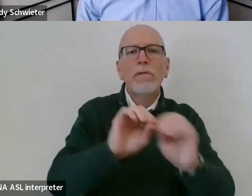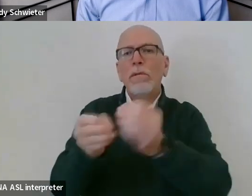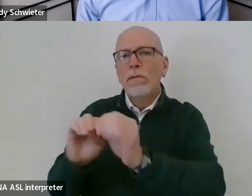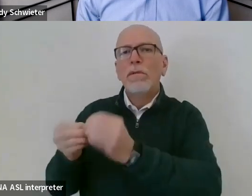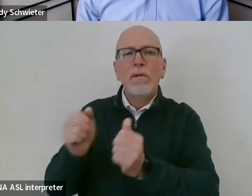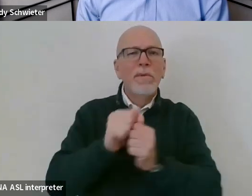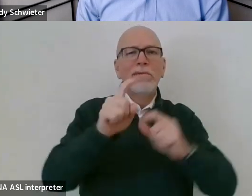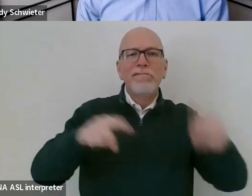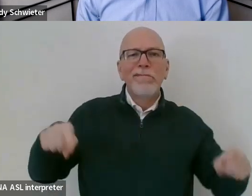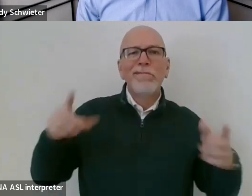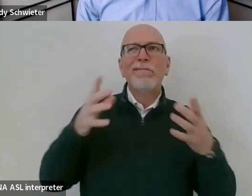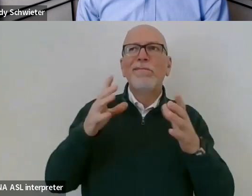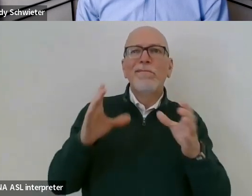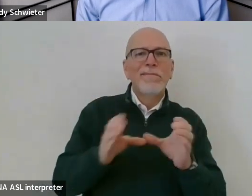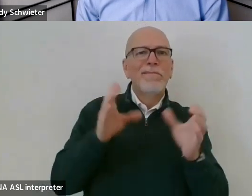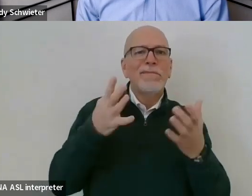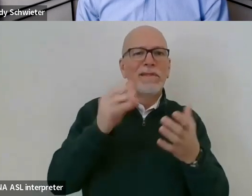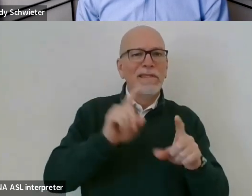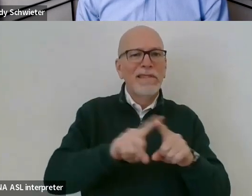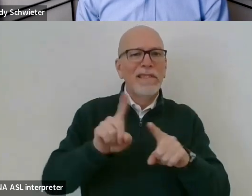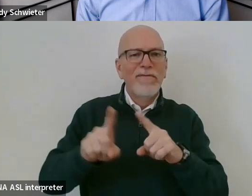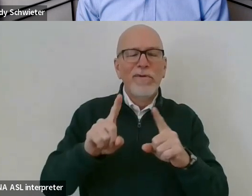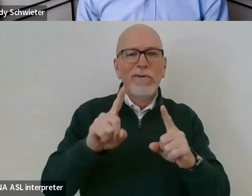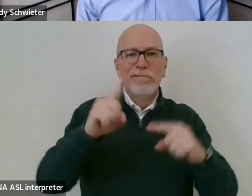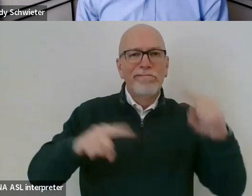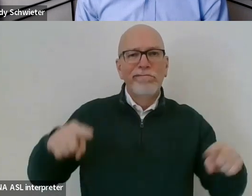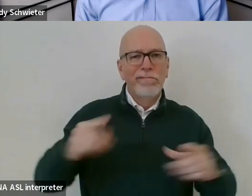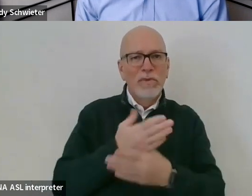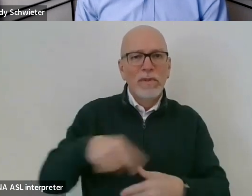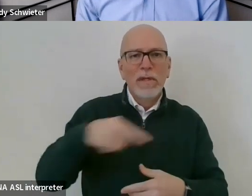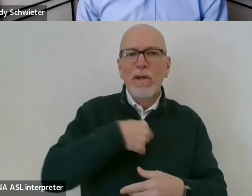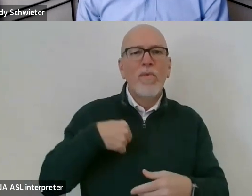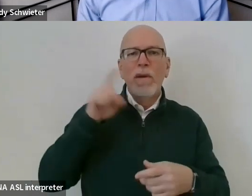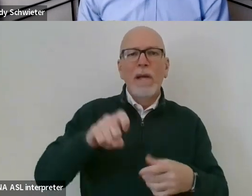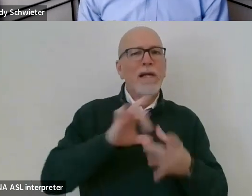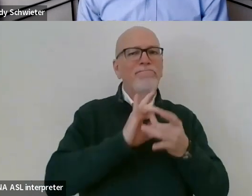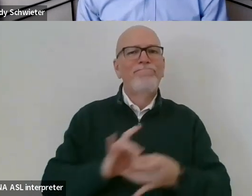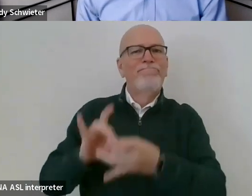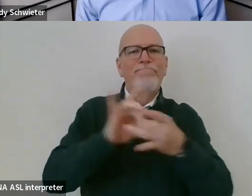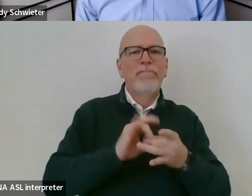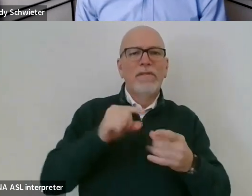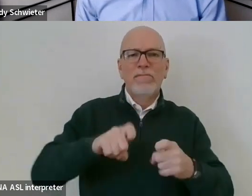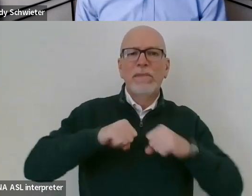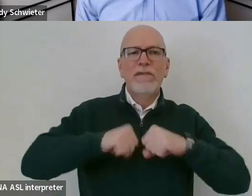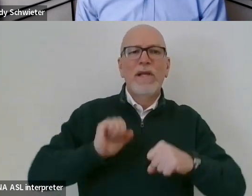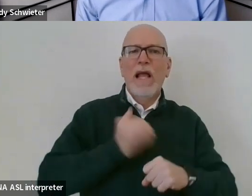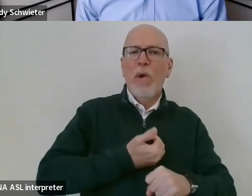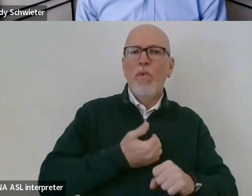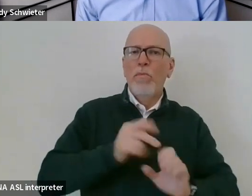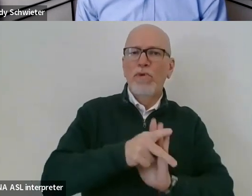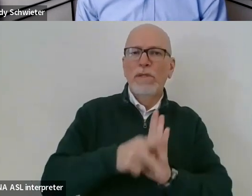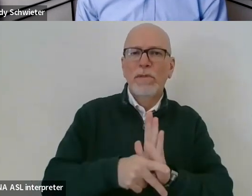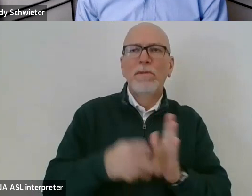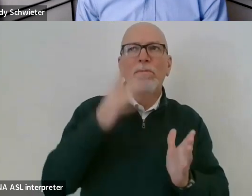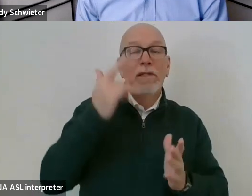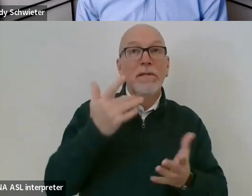little coordination among them. And we need to stand fast and defend our core principles